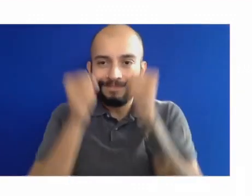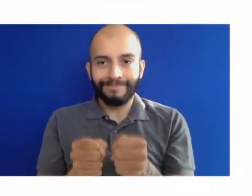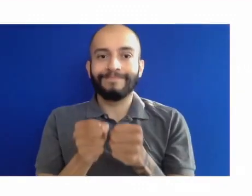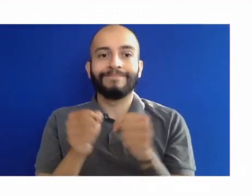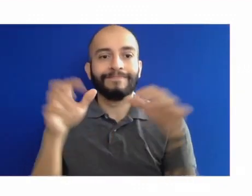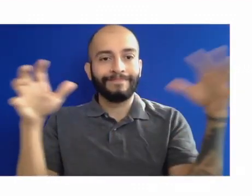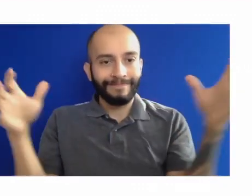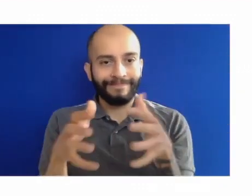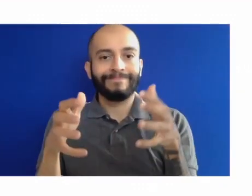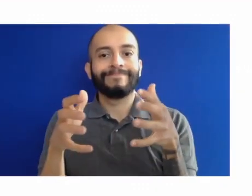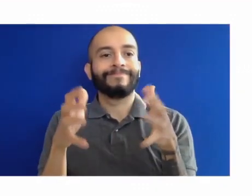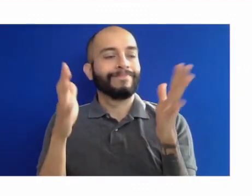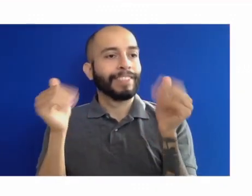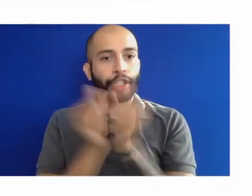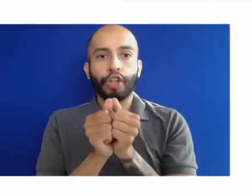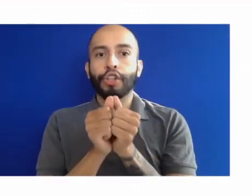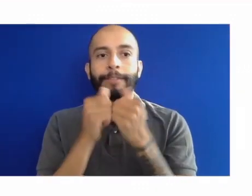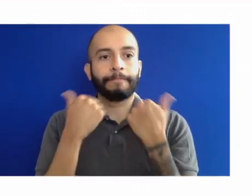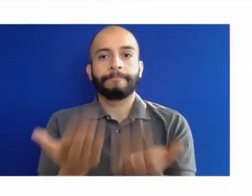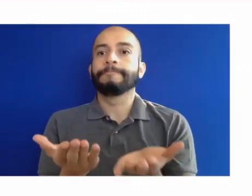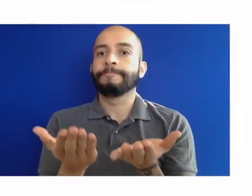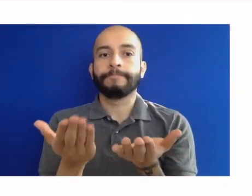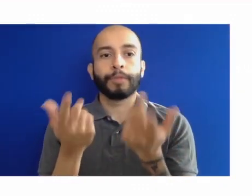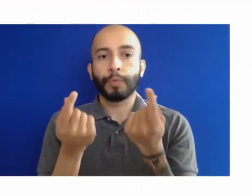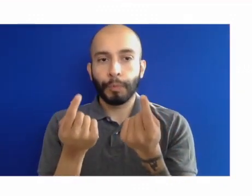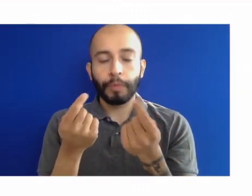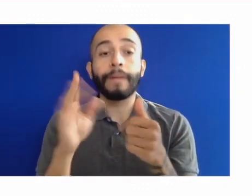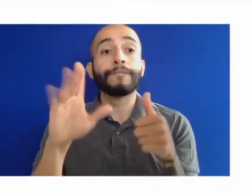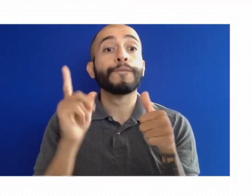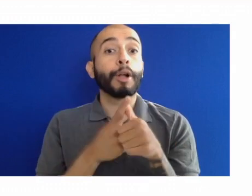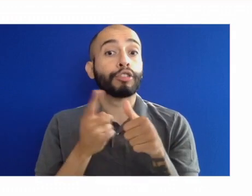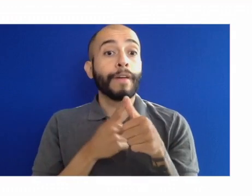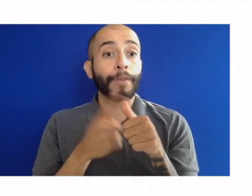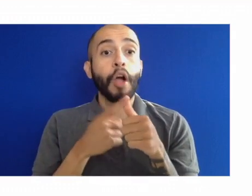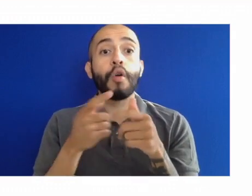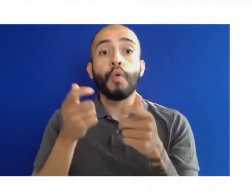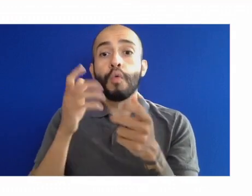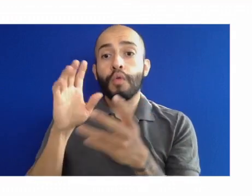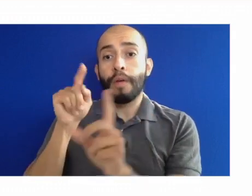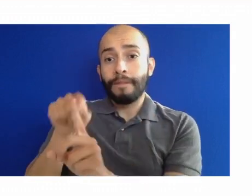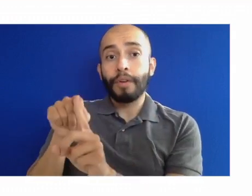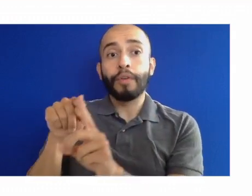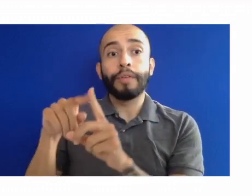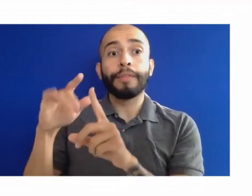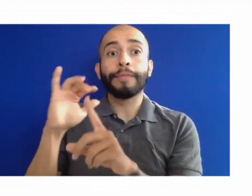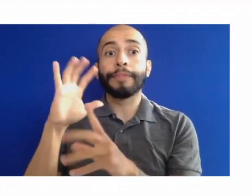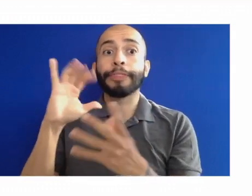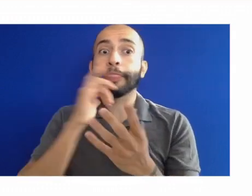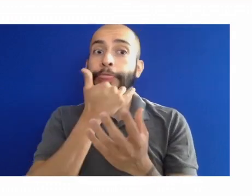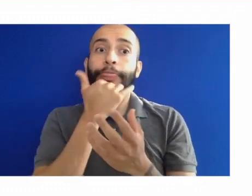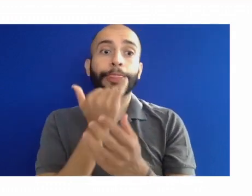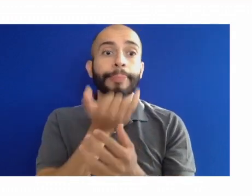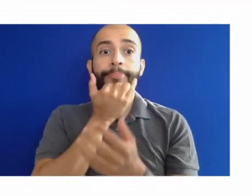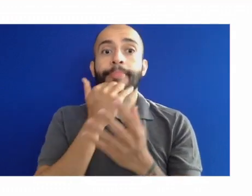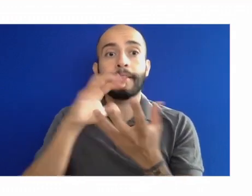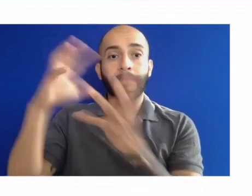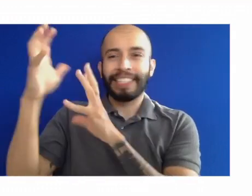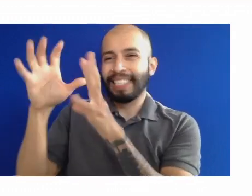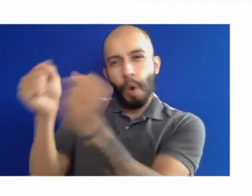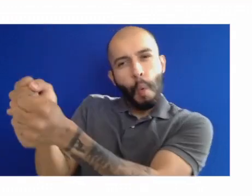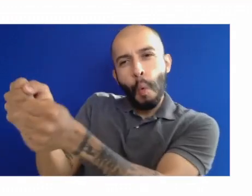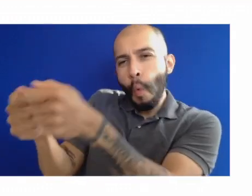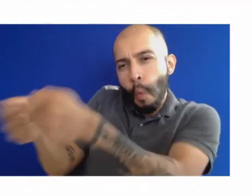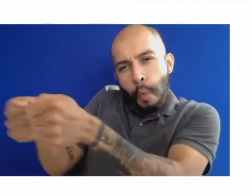first of all, controlling the misleading content and sources, thinking of it as a national security issue, having a non-governmental task force